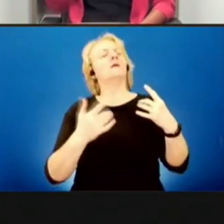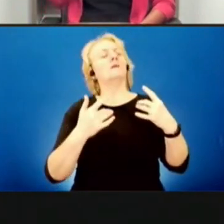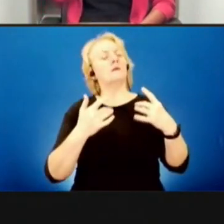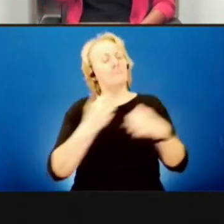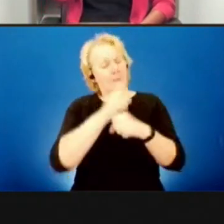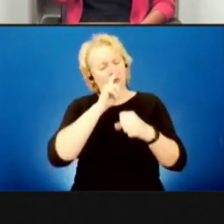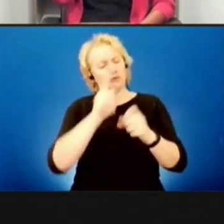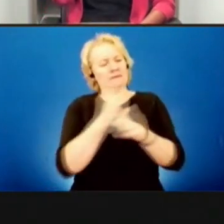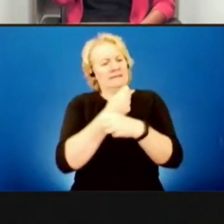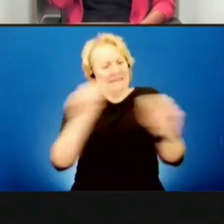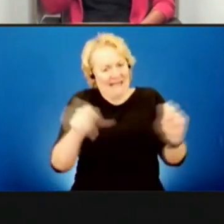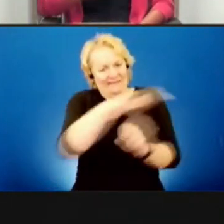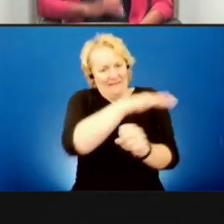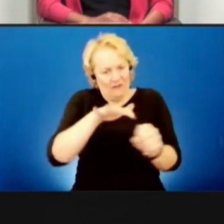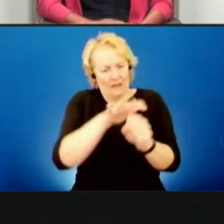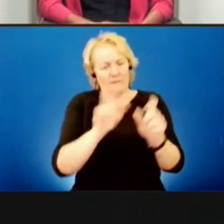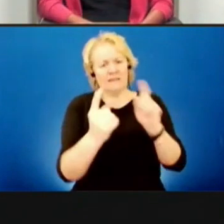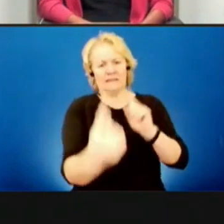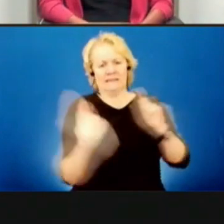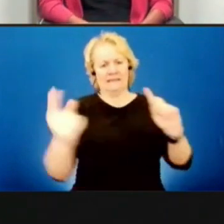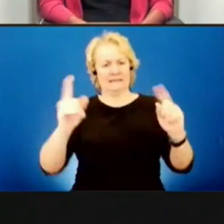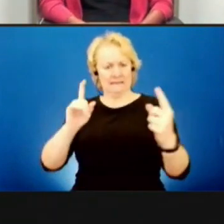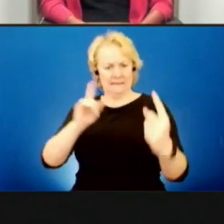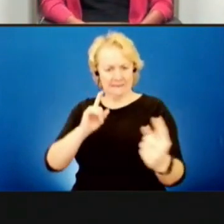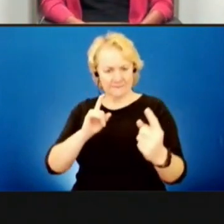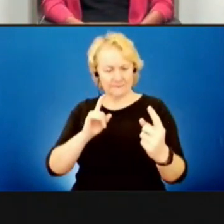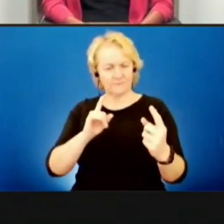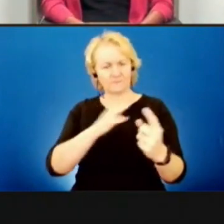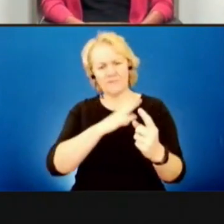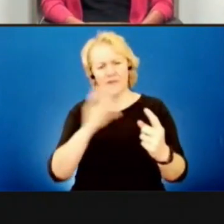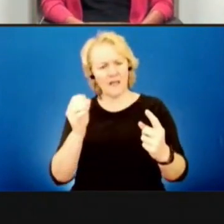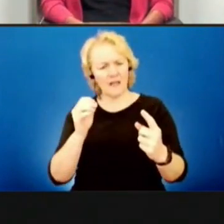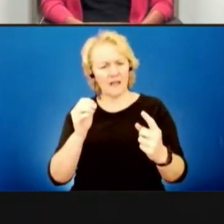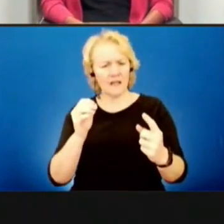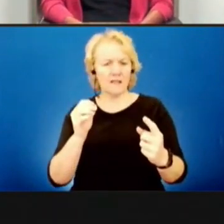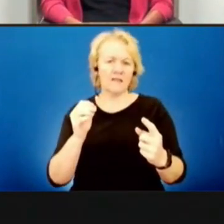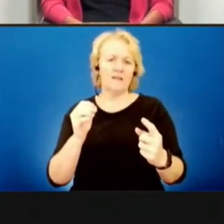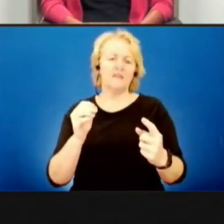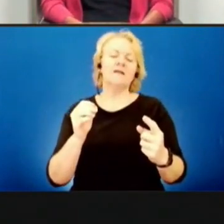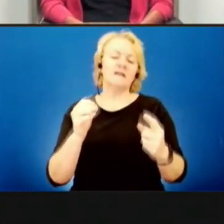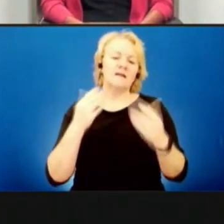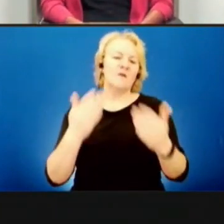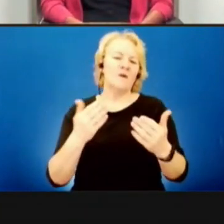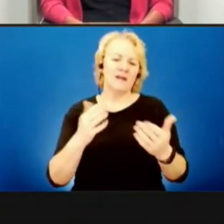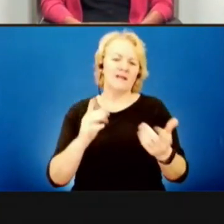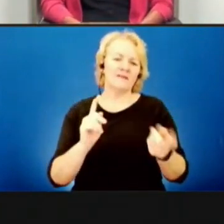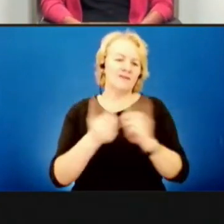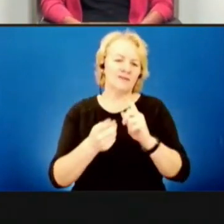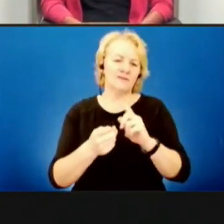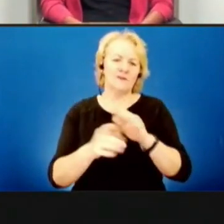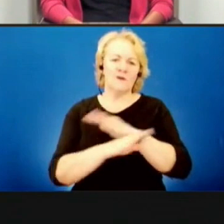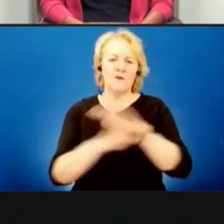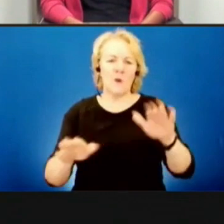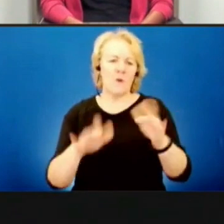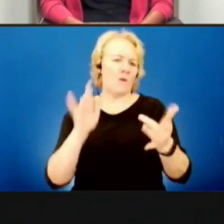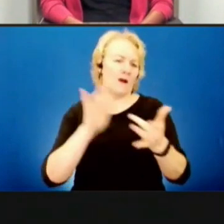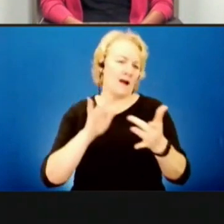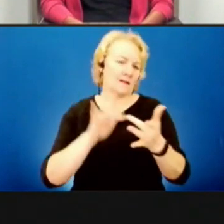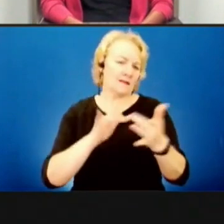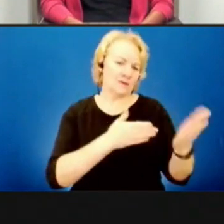business facilities, and to shift back to contactless maskless and curbside service